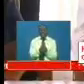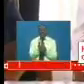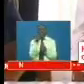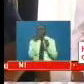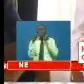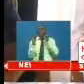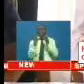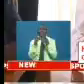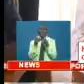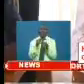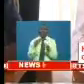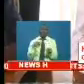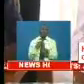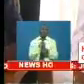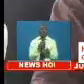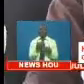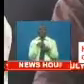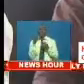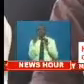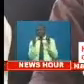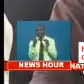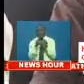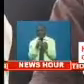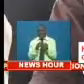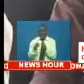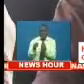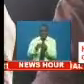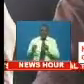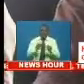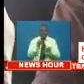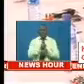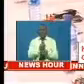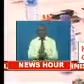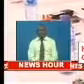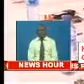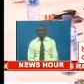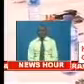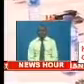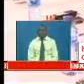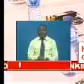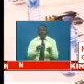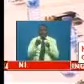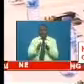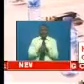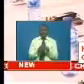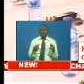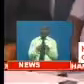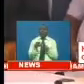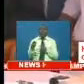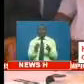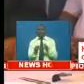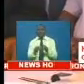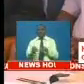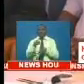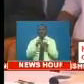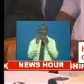frustrations being encountered by members of the council in their efforts to perform their functions. The director of conflict management at the